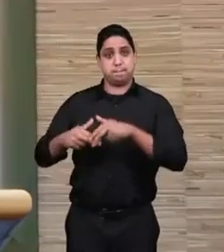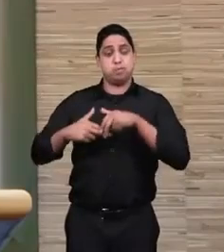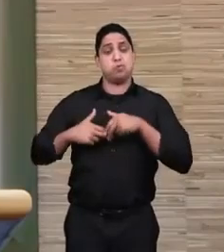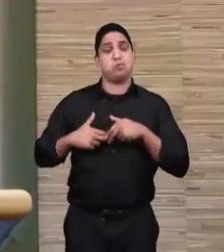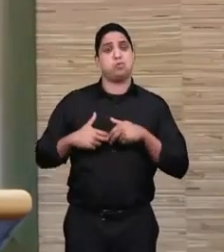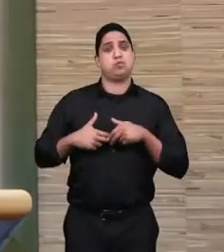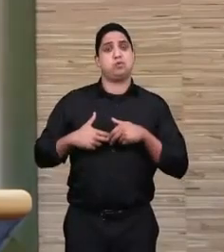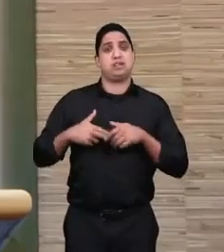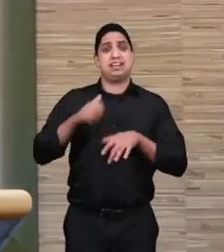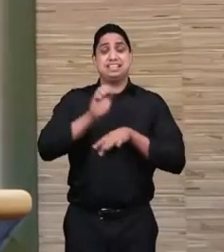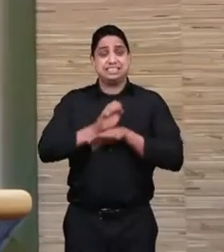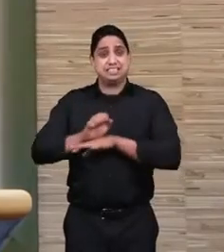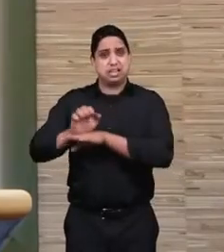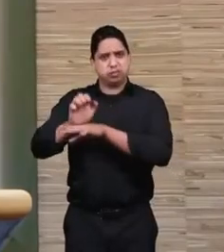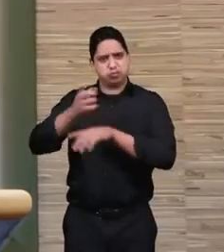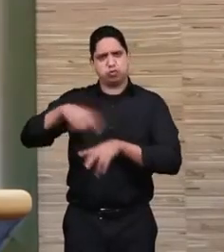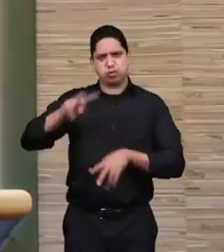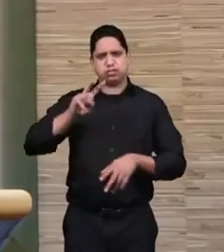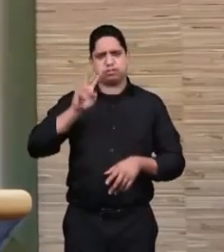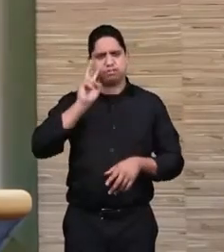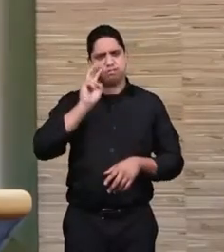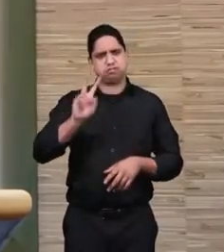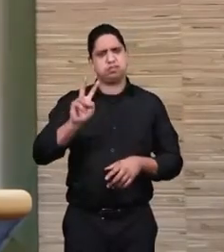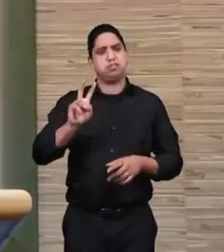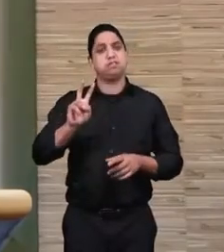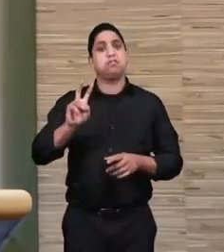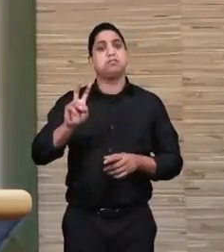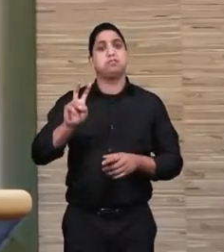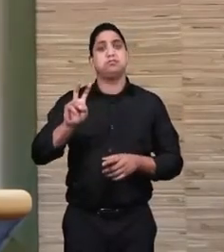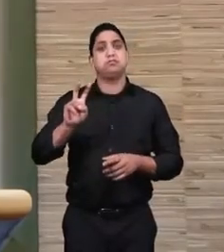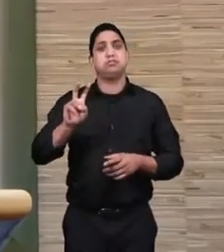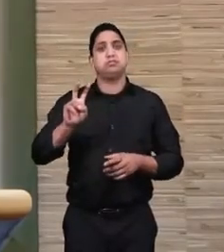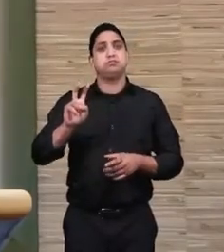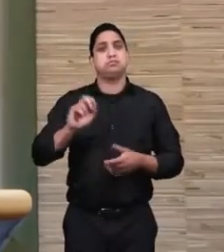And according to states, we have